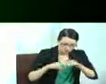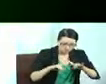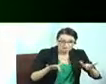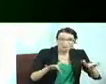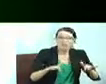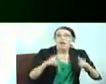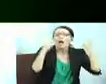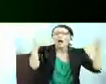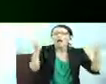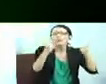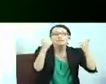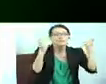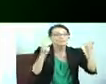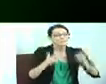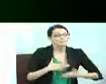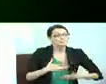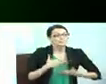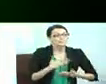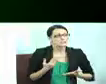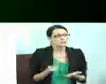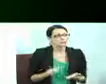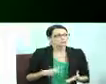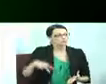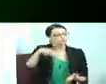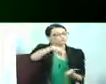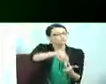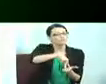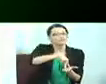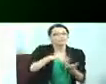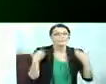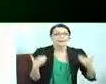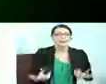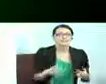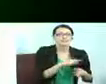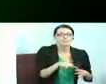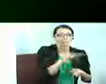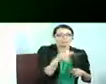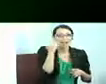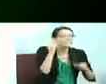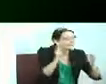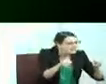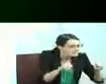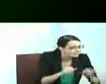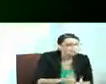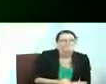Please rise in body and in spirit as you are able.